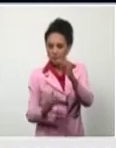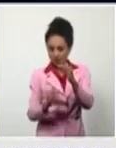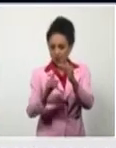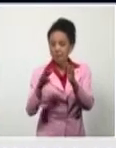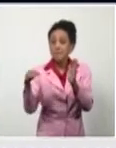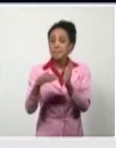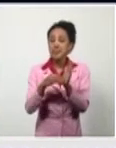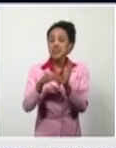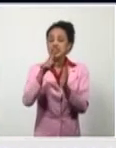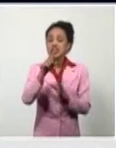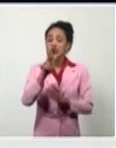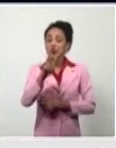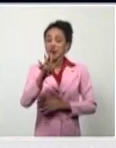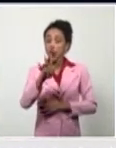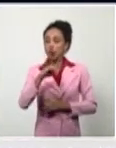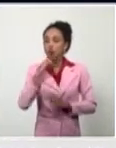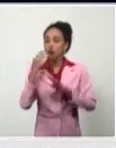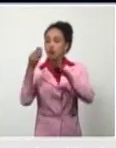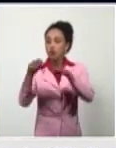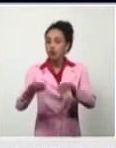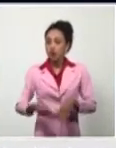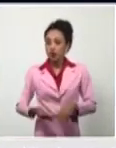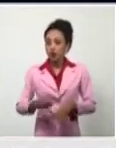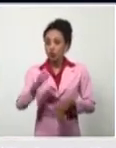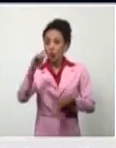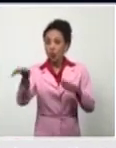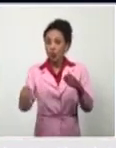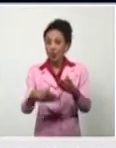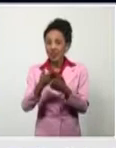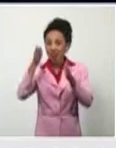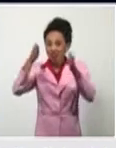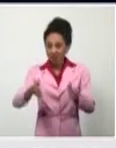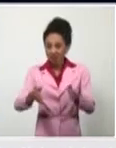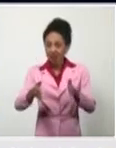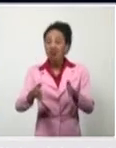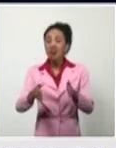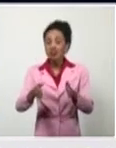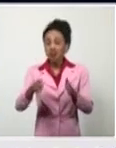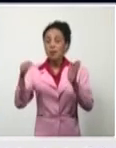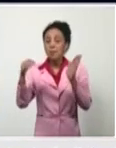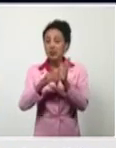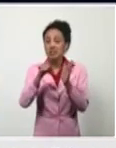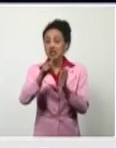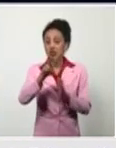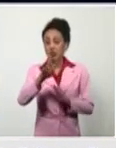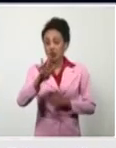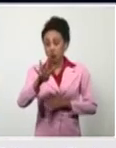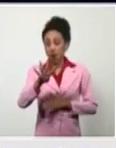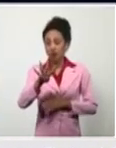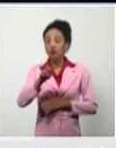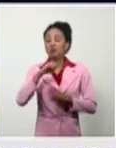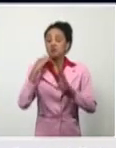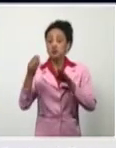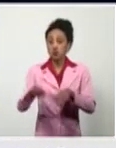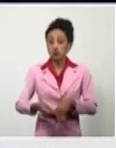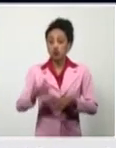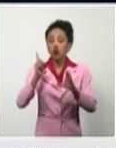and 1,124 deceased in one day. Russia, with